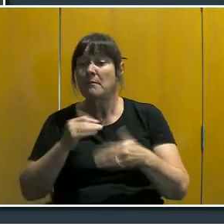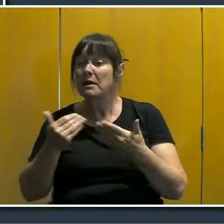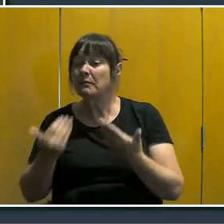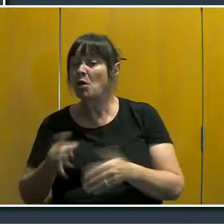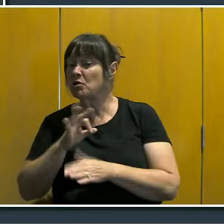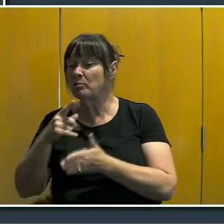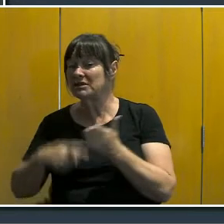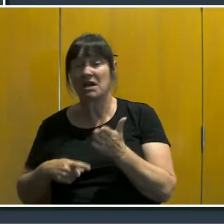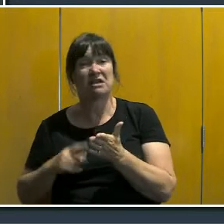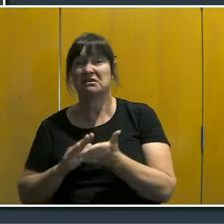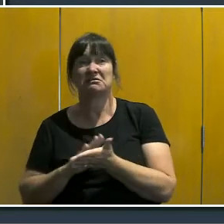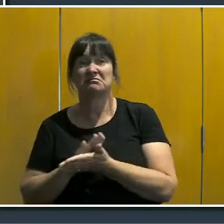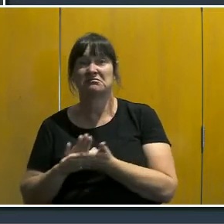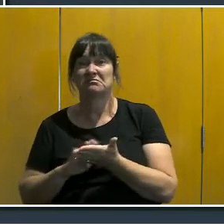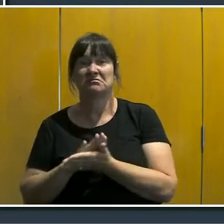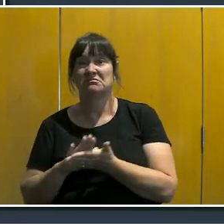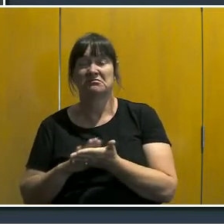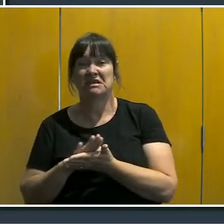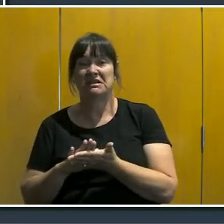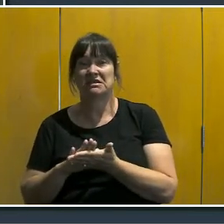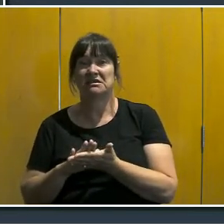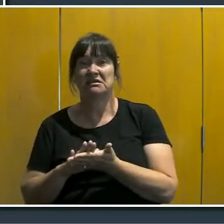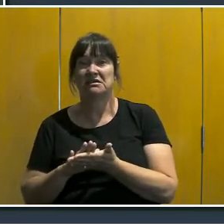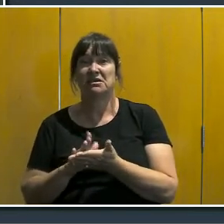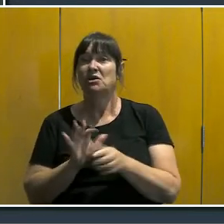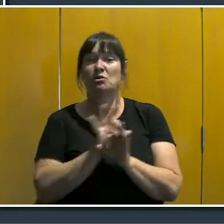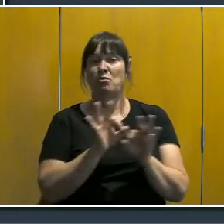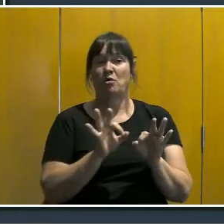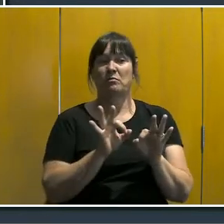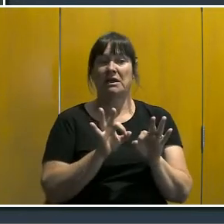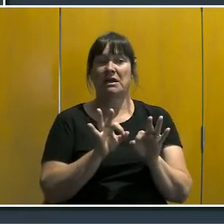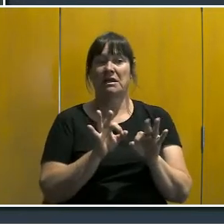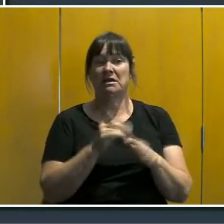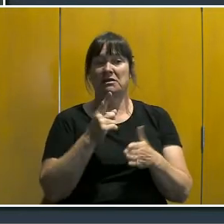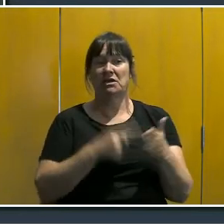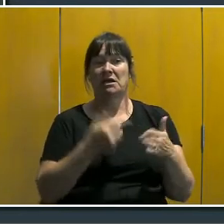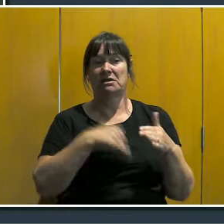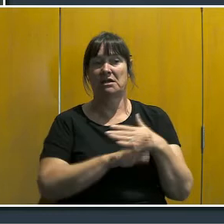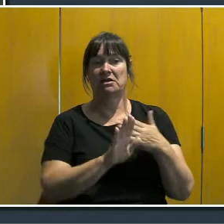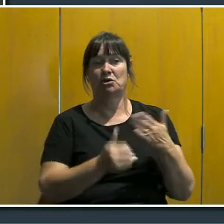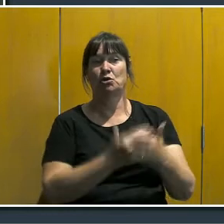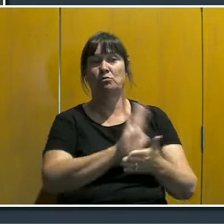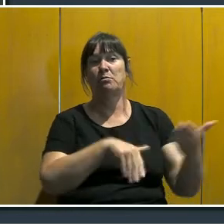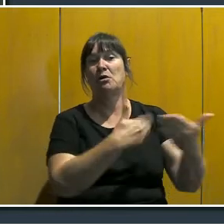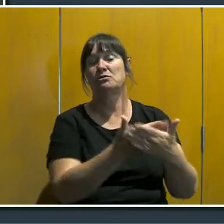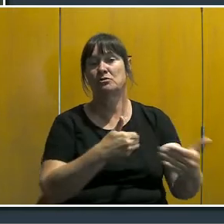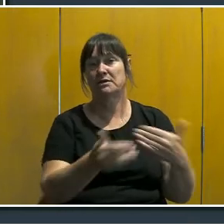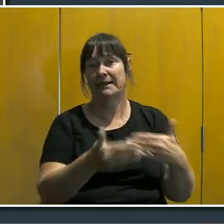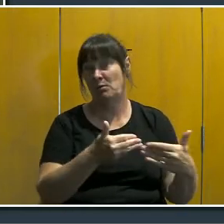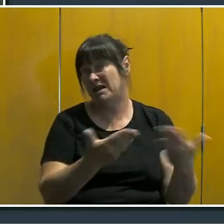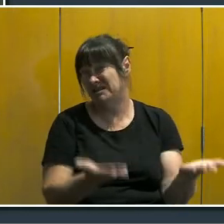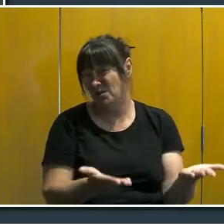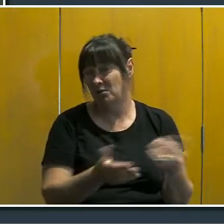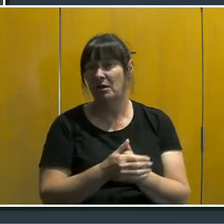for wastewater, you would not be being charged under the proposed changes either. So just I to provide... I would suggest